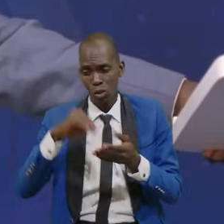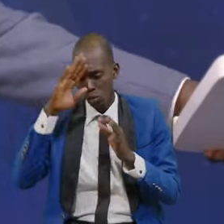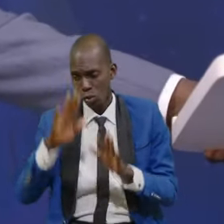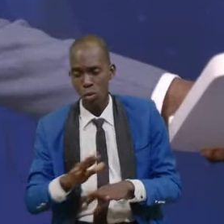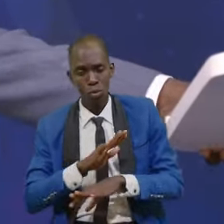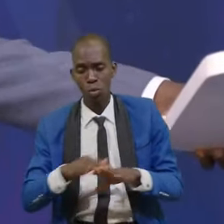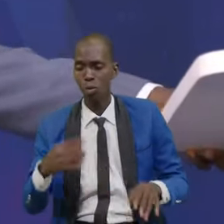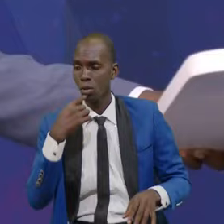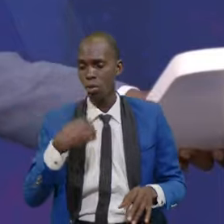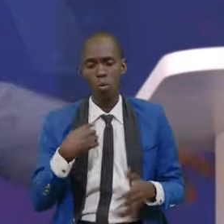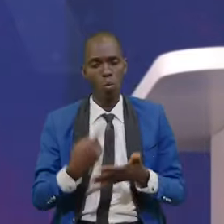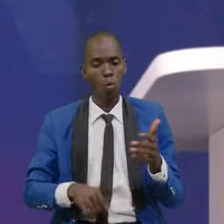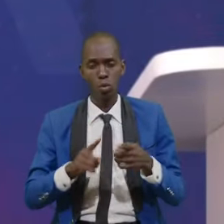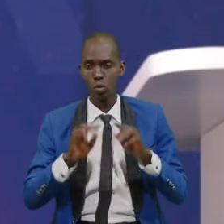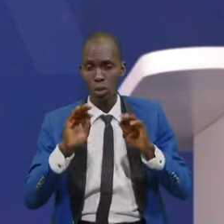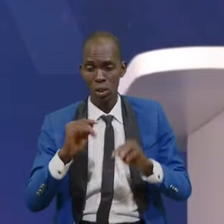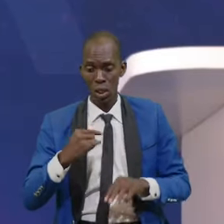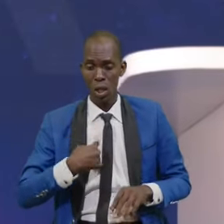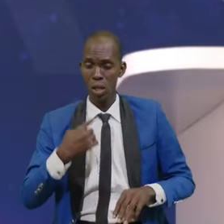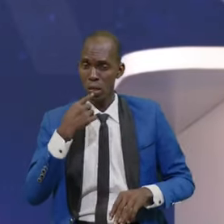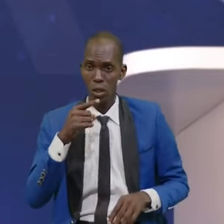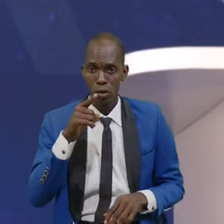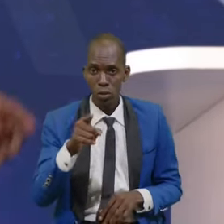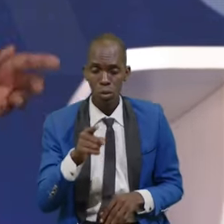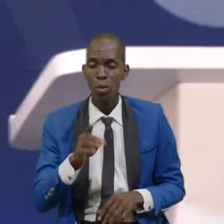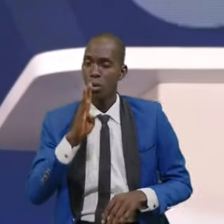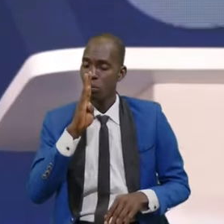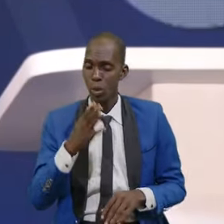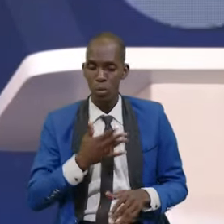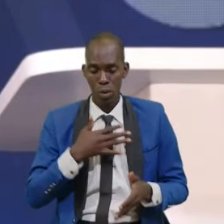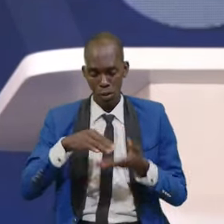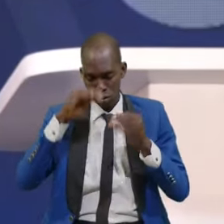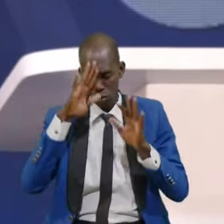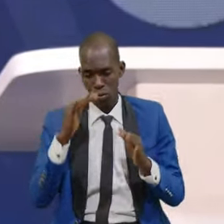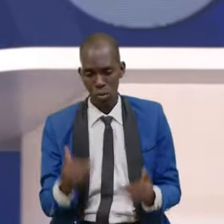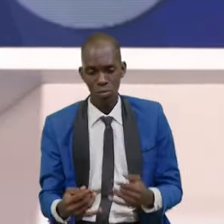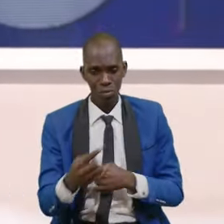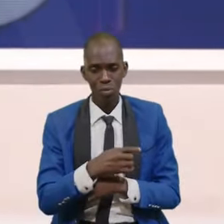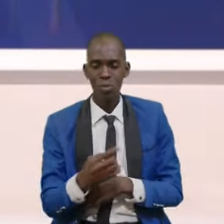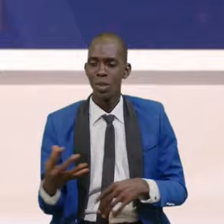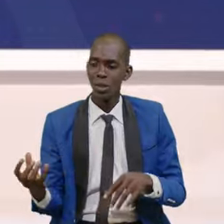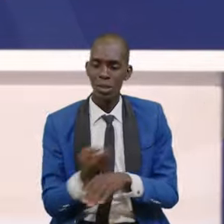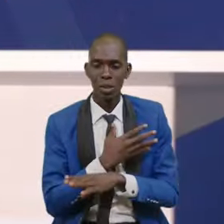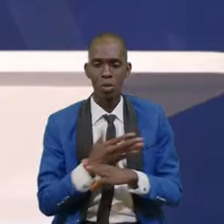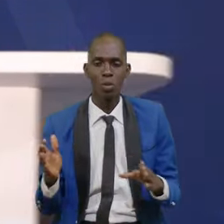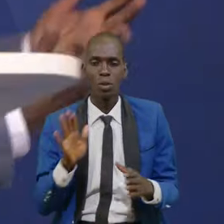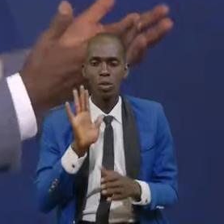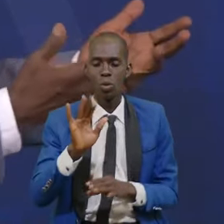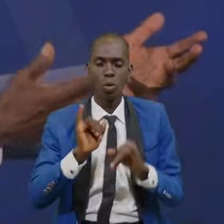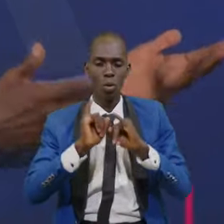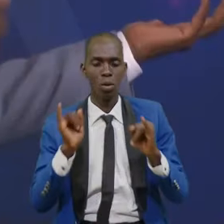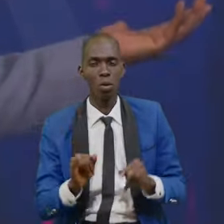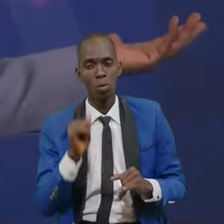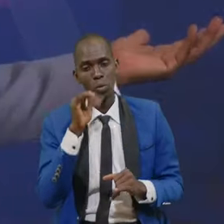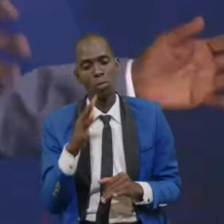what I teach. I tell you, be my student today. Cast away that pot. And she picked up